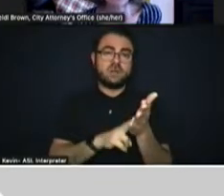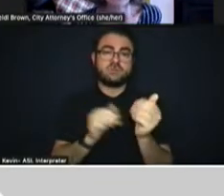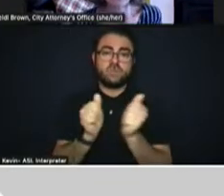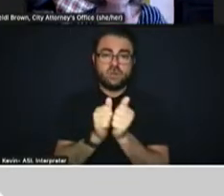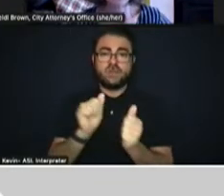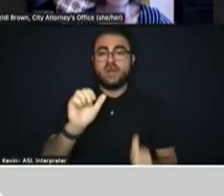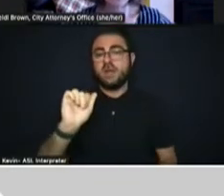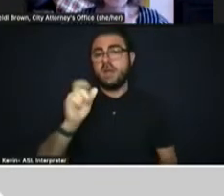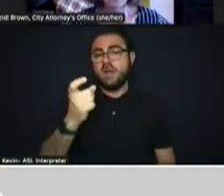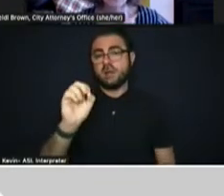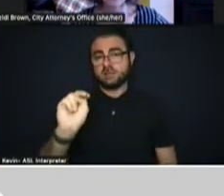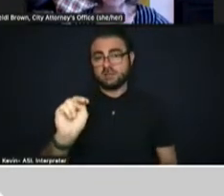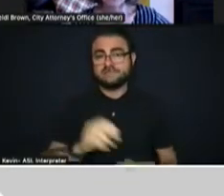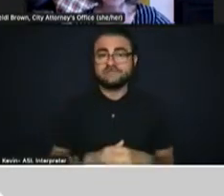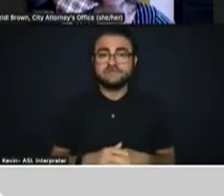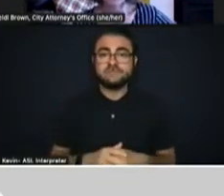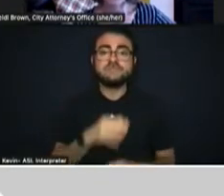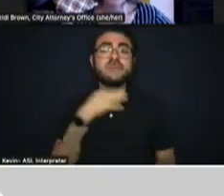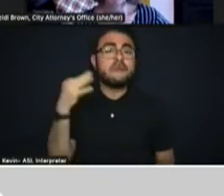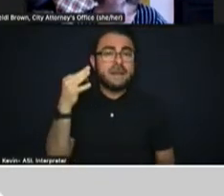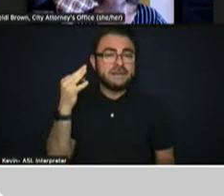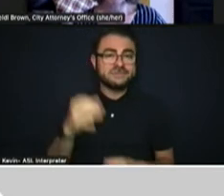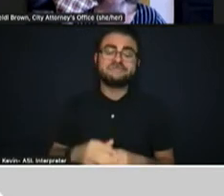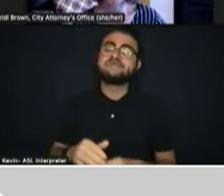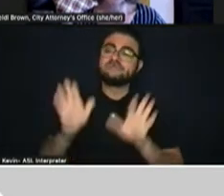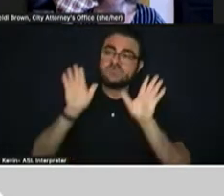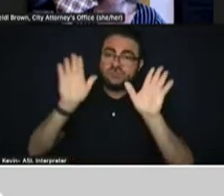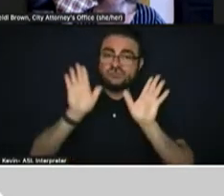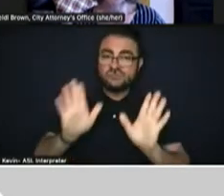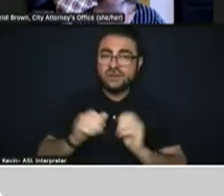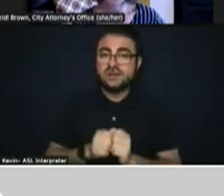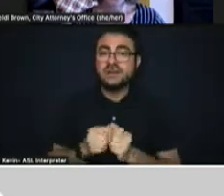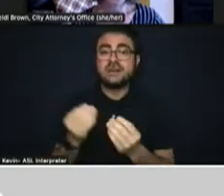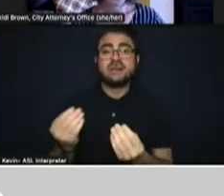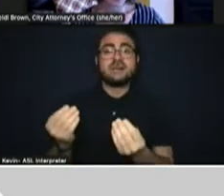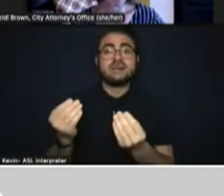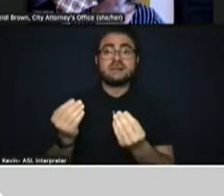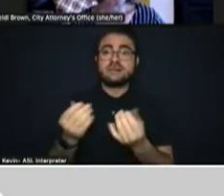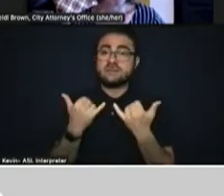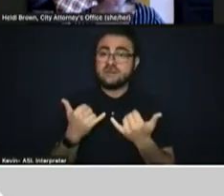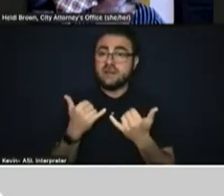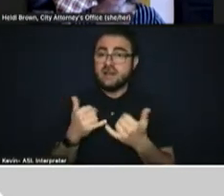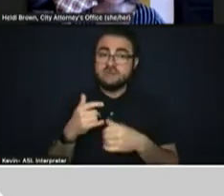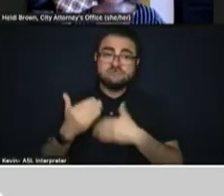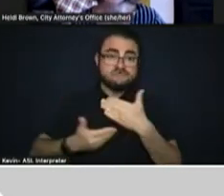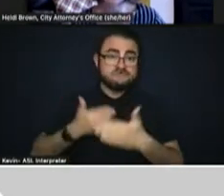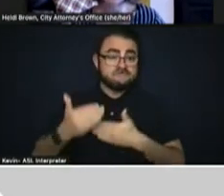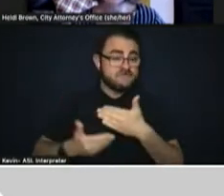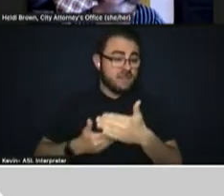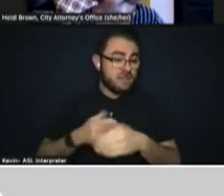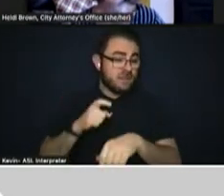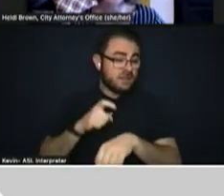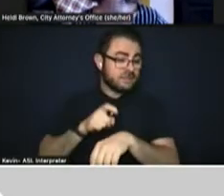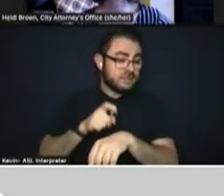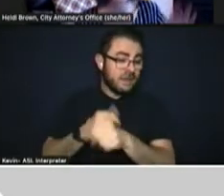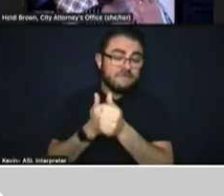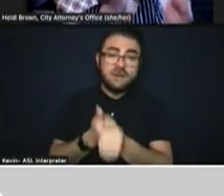Excellent. Well, this gives us, so we're staying on time-based time point. Thank you,